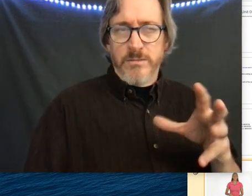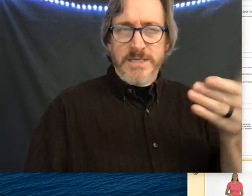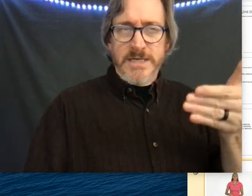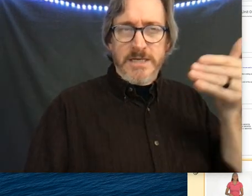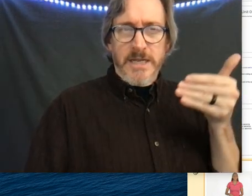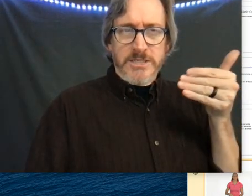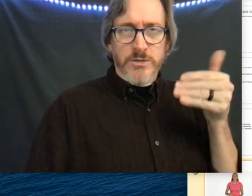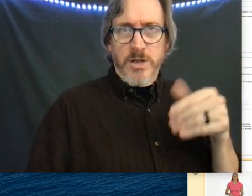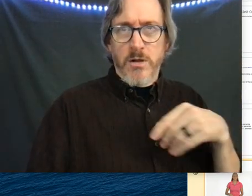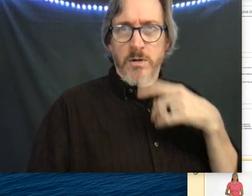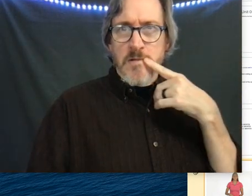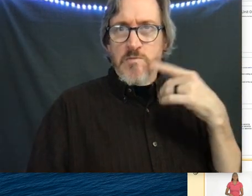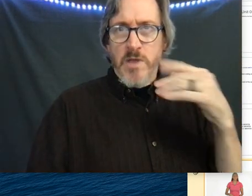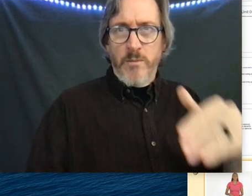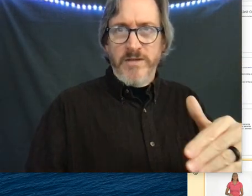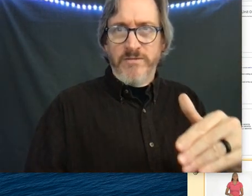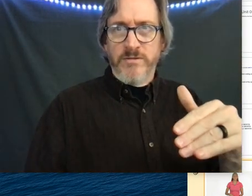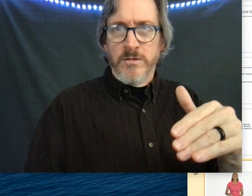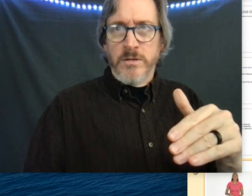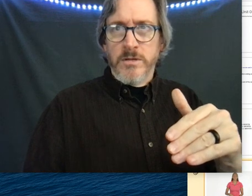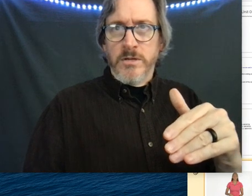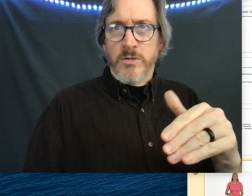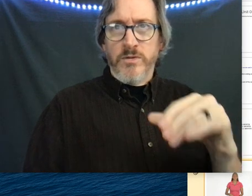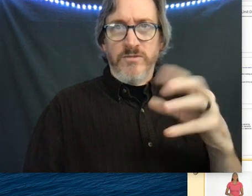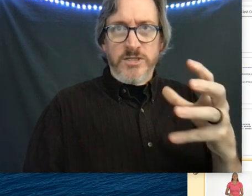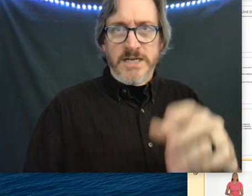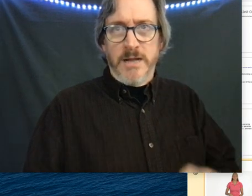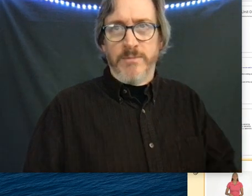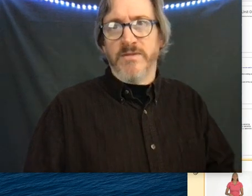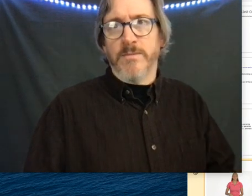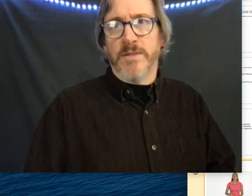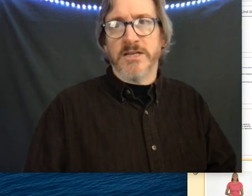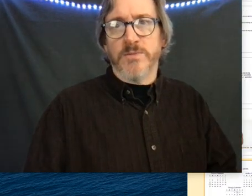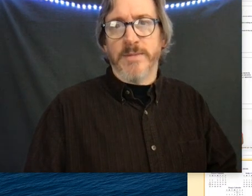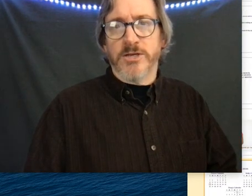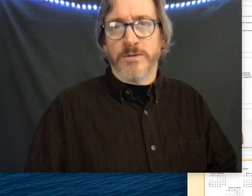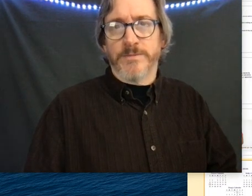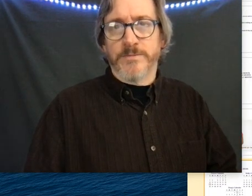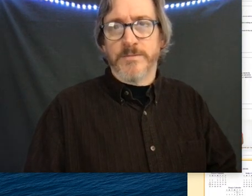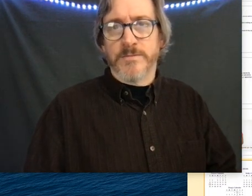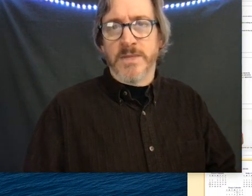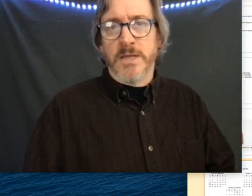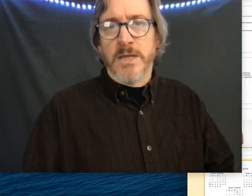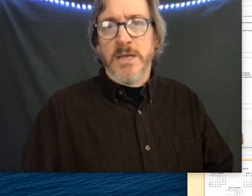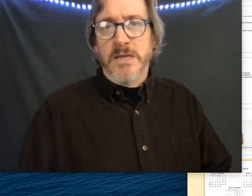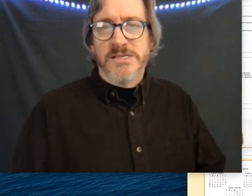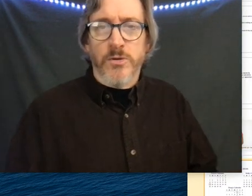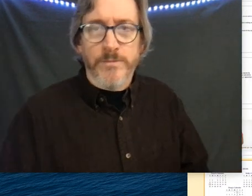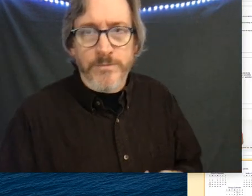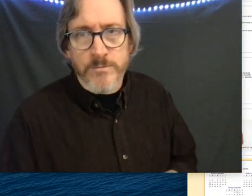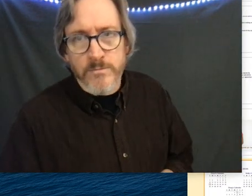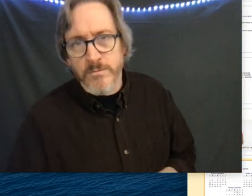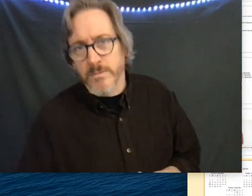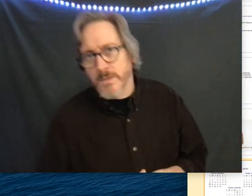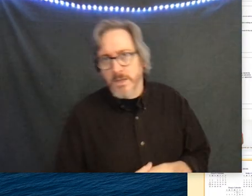because we did it like two ago and we've looked at a couple of them, but I just want to make sure.